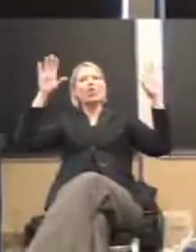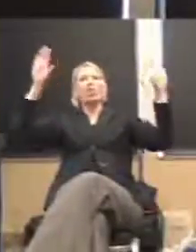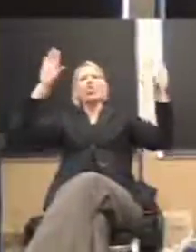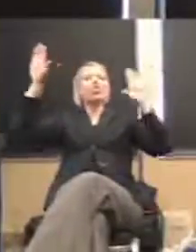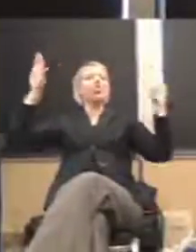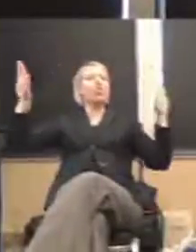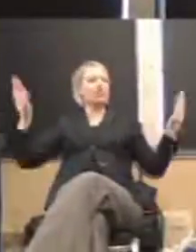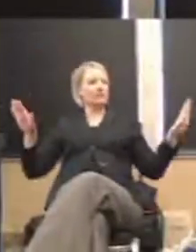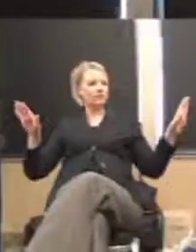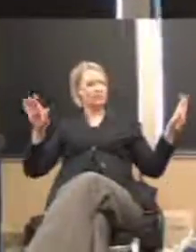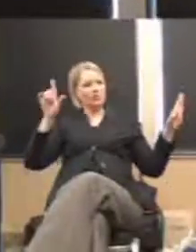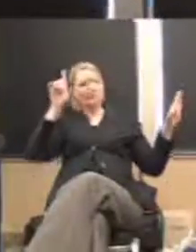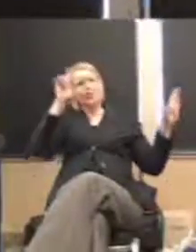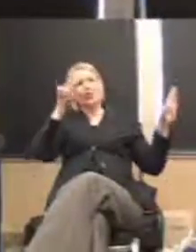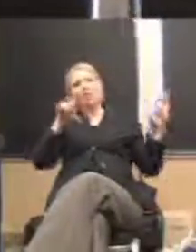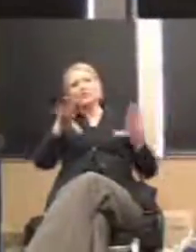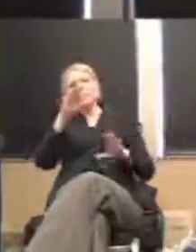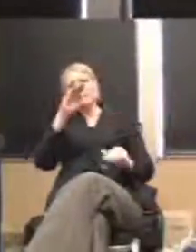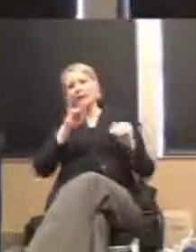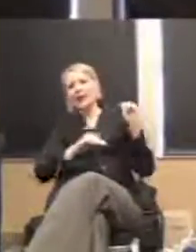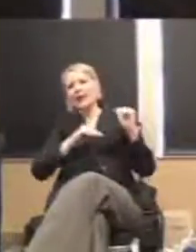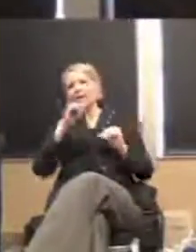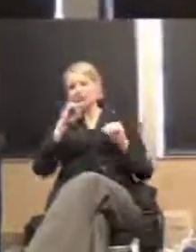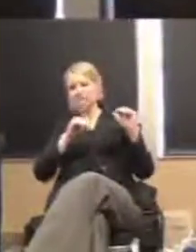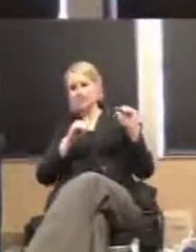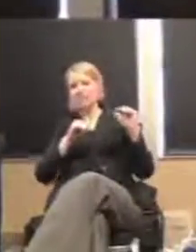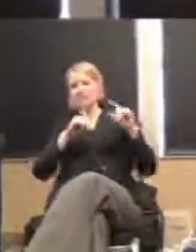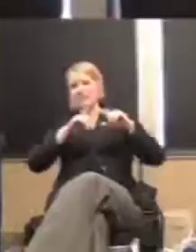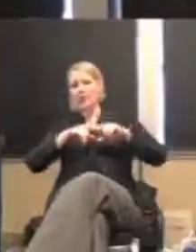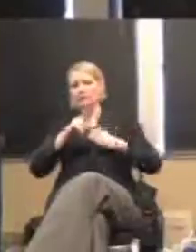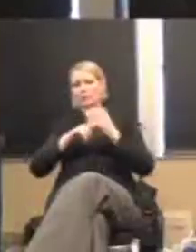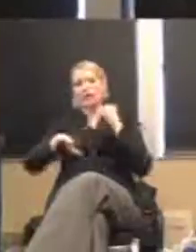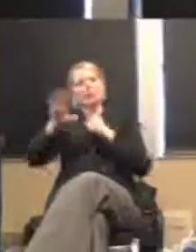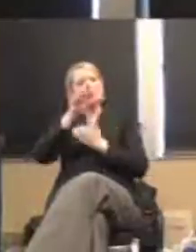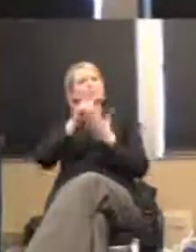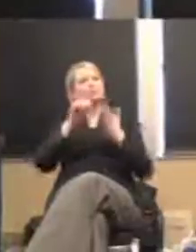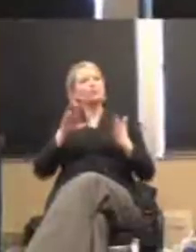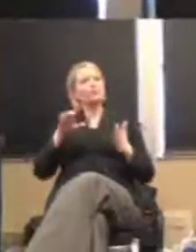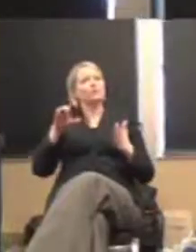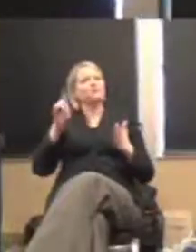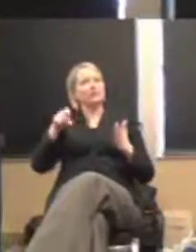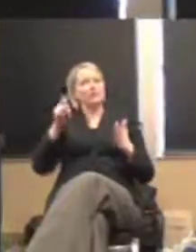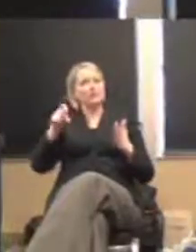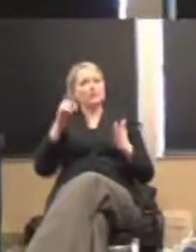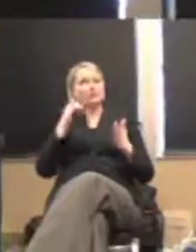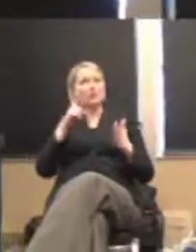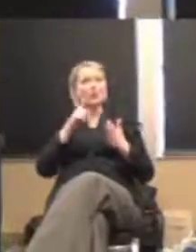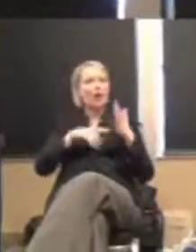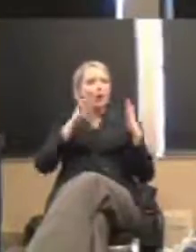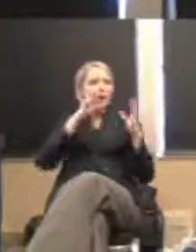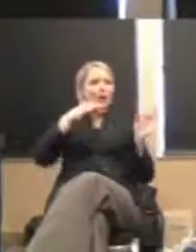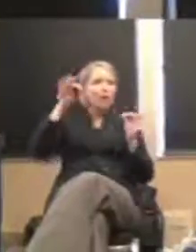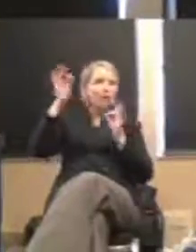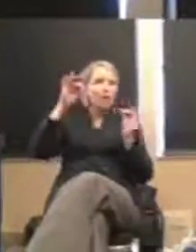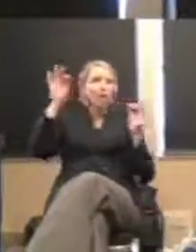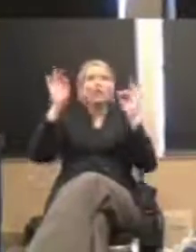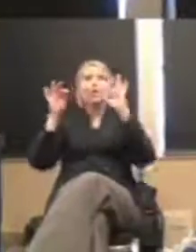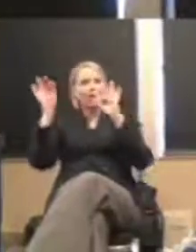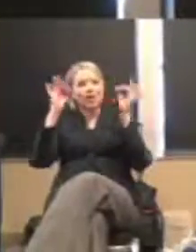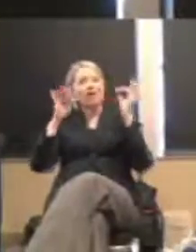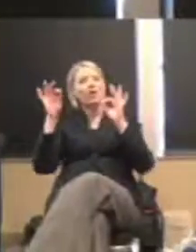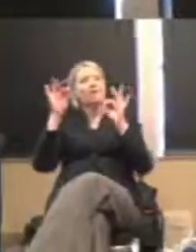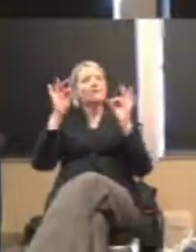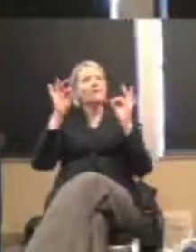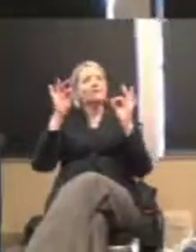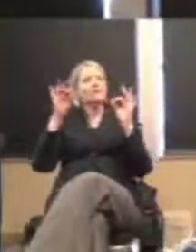have to find what that balance is based on your students' needs as to what is going to be distracting from them and pulling them